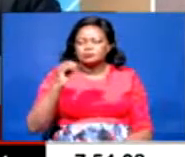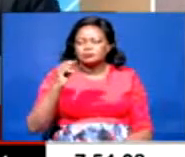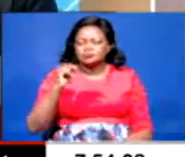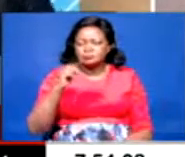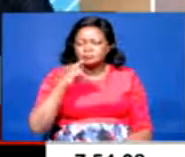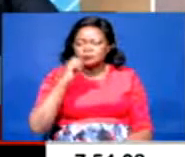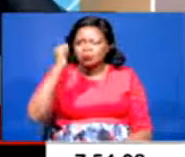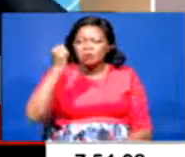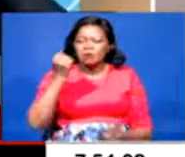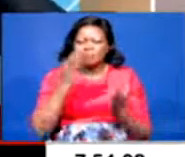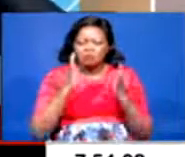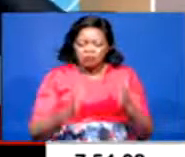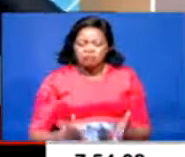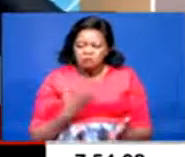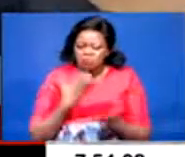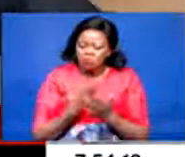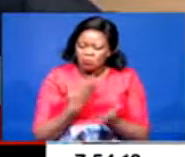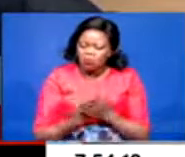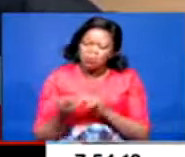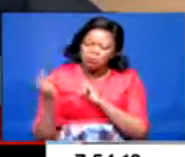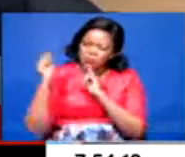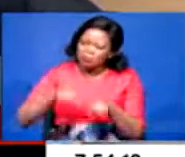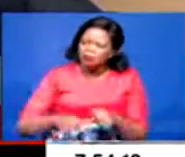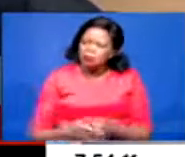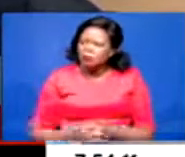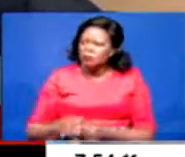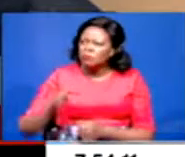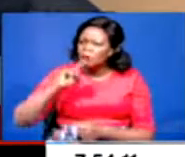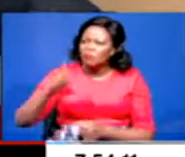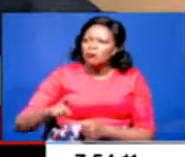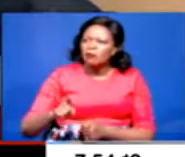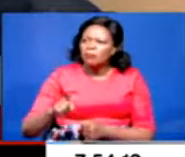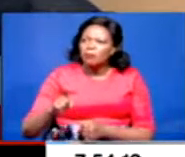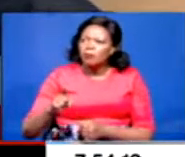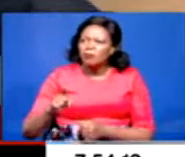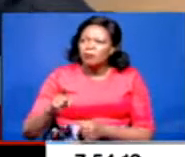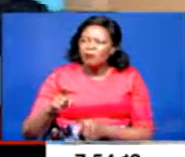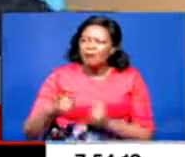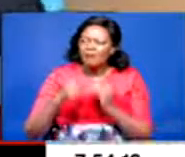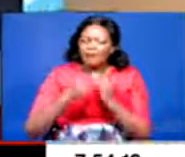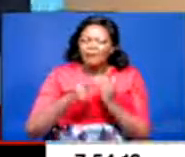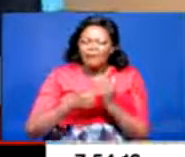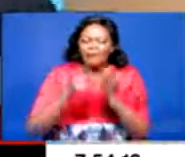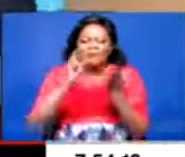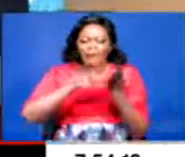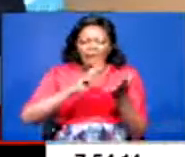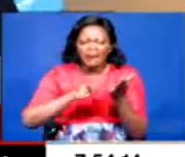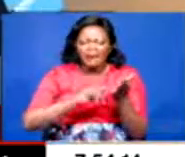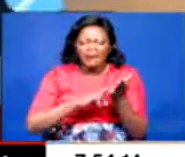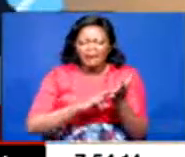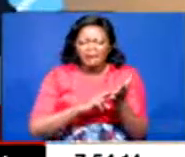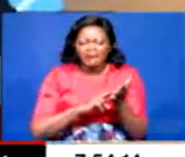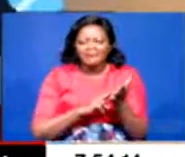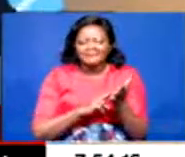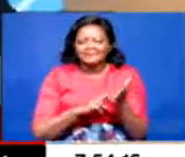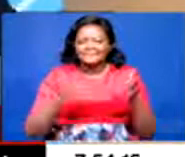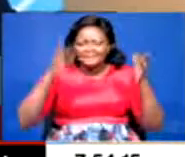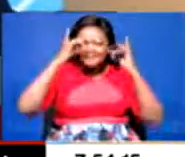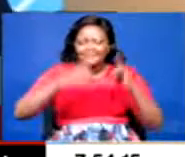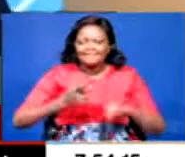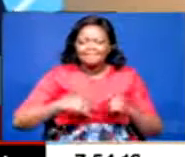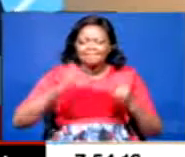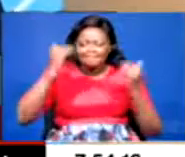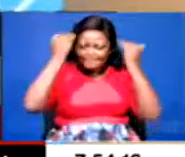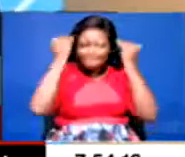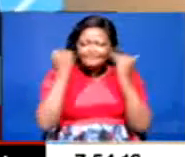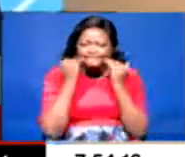much for joining us this morning. My question goes to the manual register, electronic register. This ruling by the High Court. If